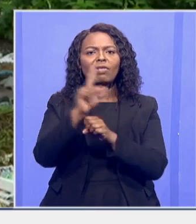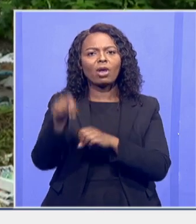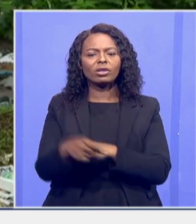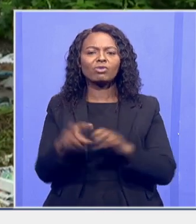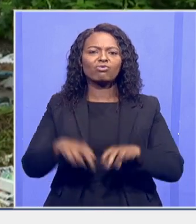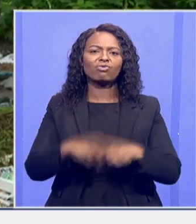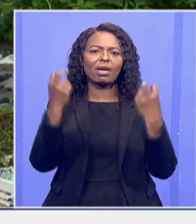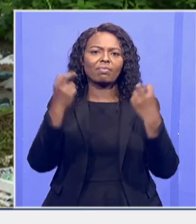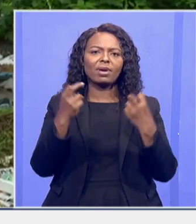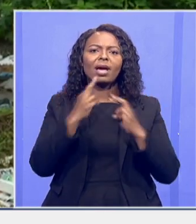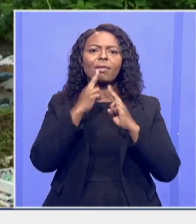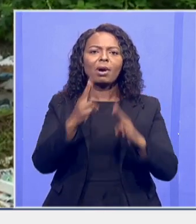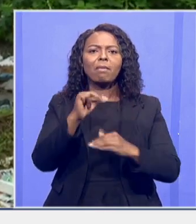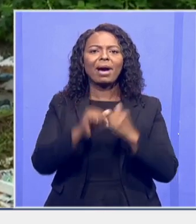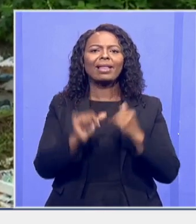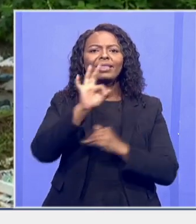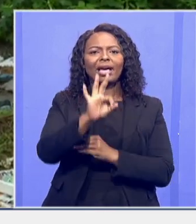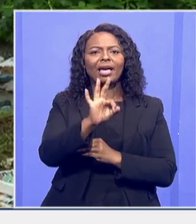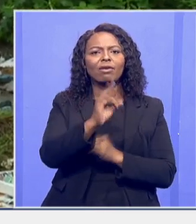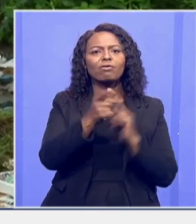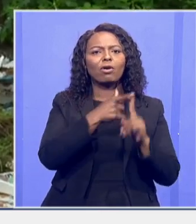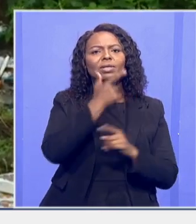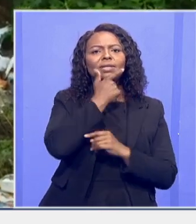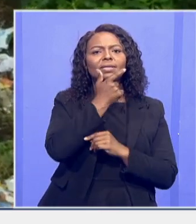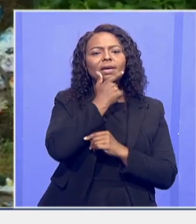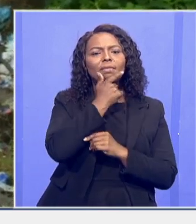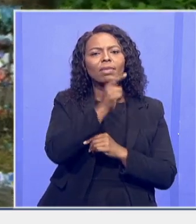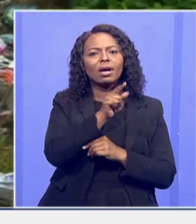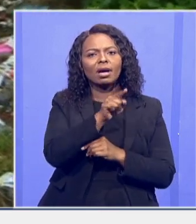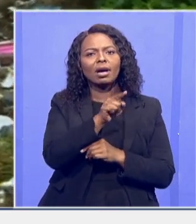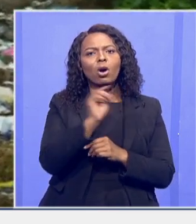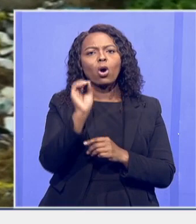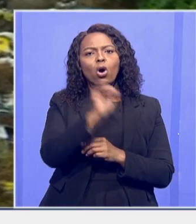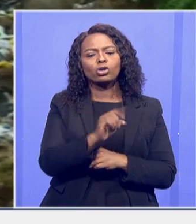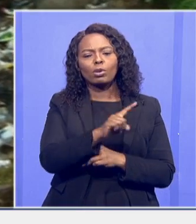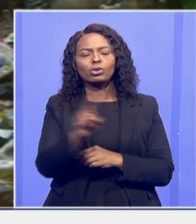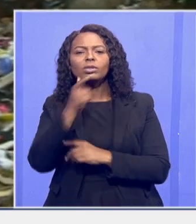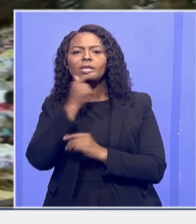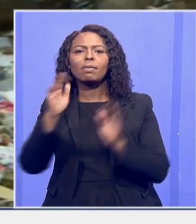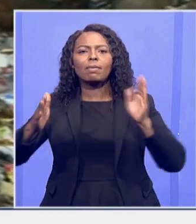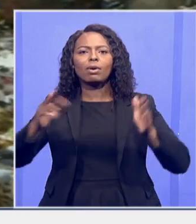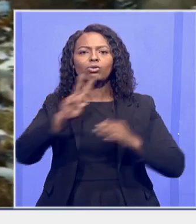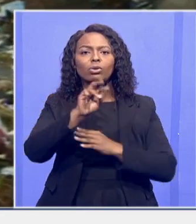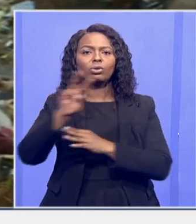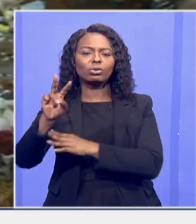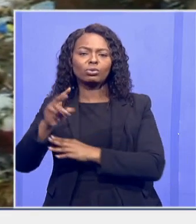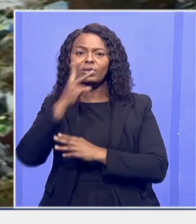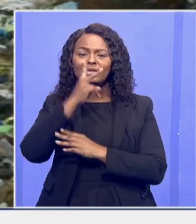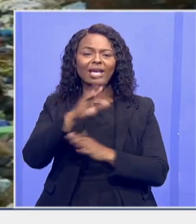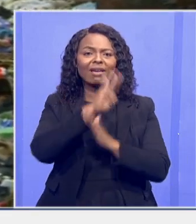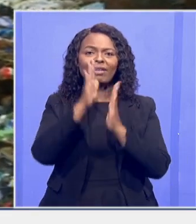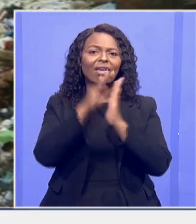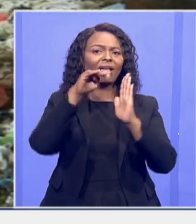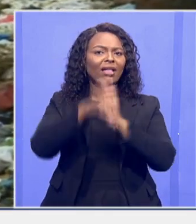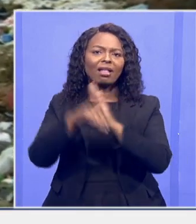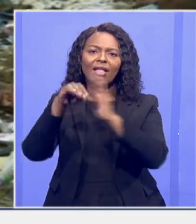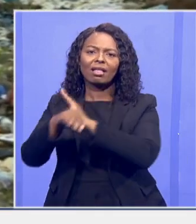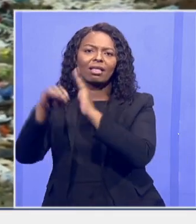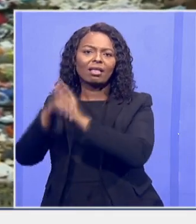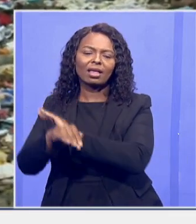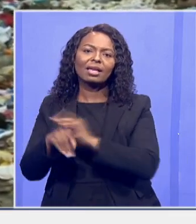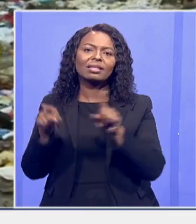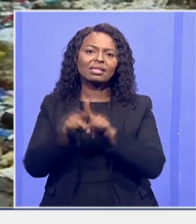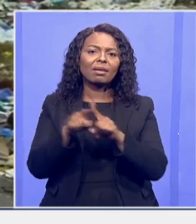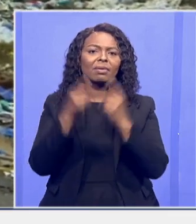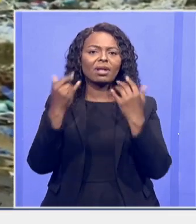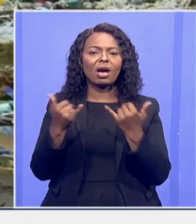in the space of 3 months, October to December 2022. So we can see all spheres of society are collapsing, and sanitation is one of those. And it's why the